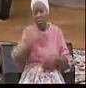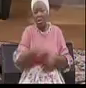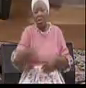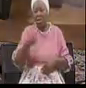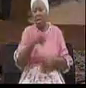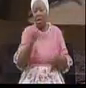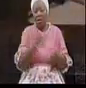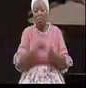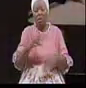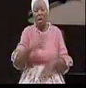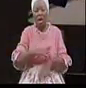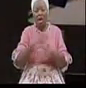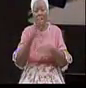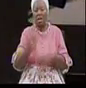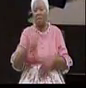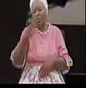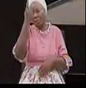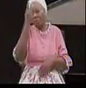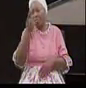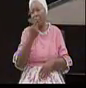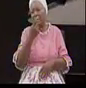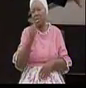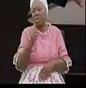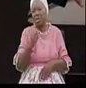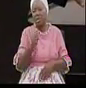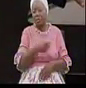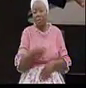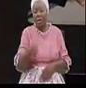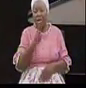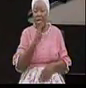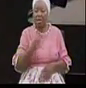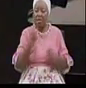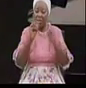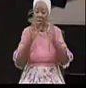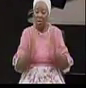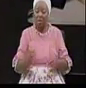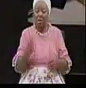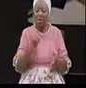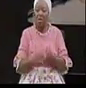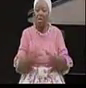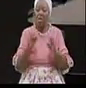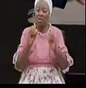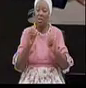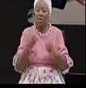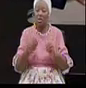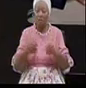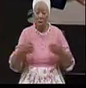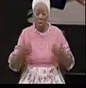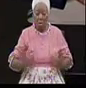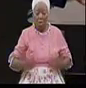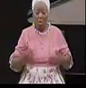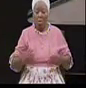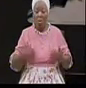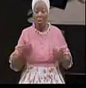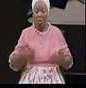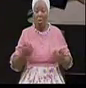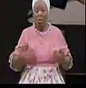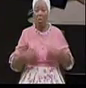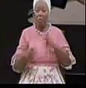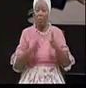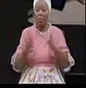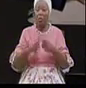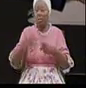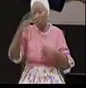earthly parents. There are teachers who teach young people to